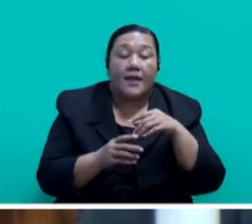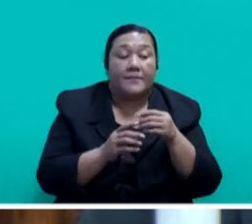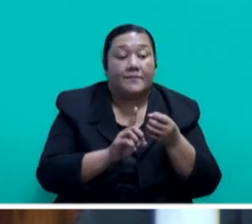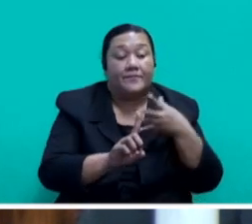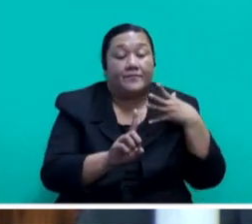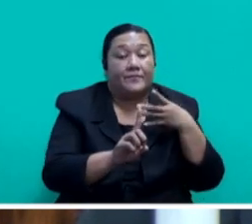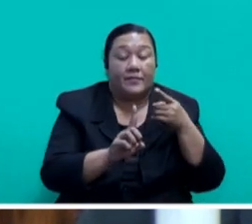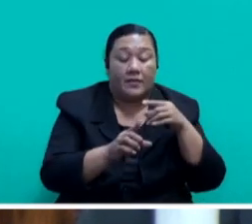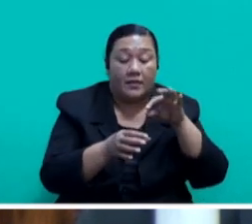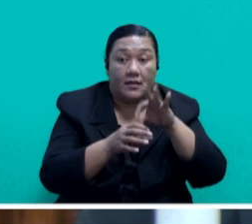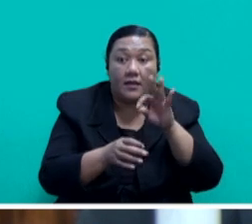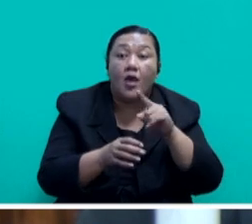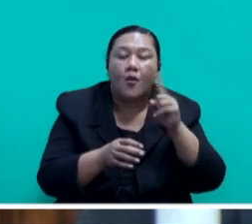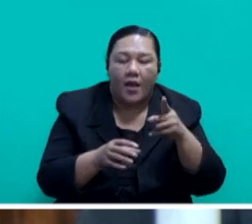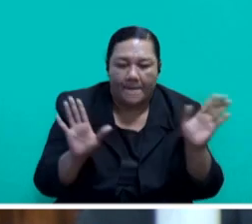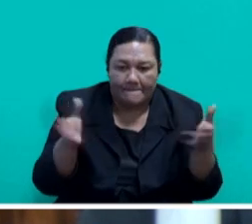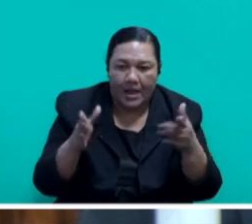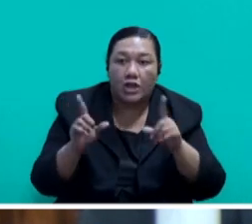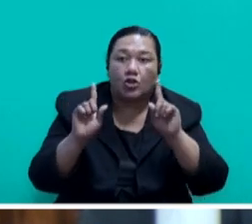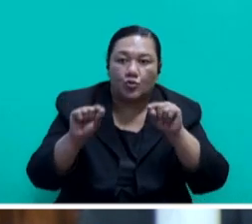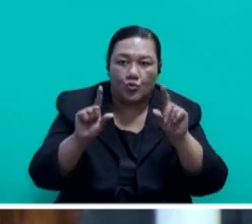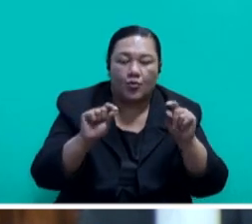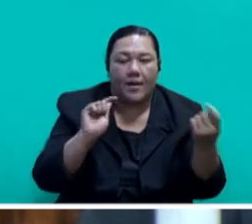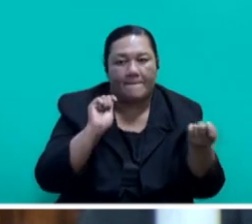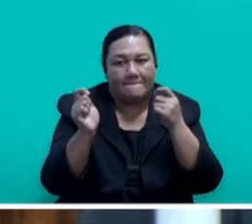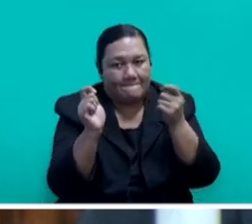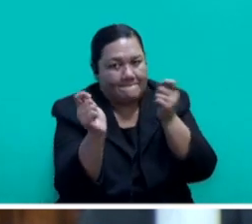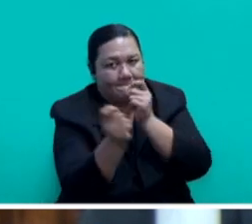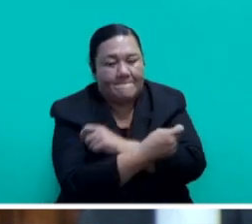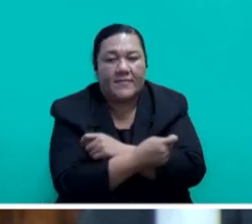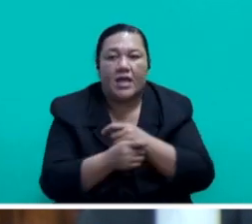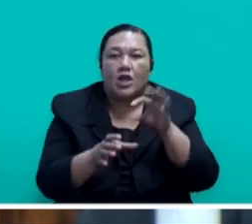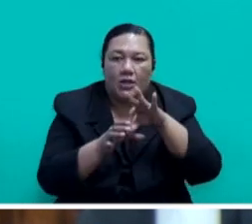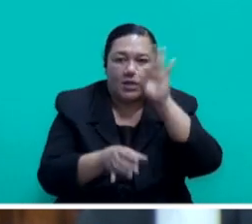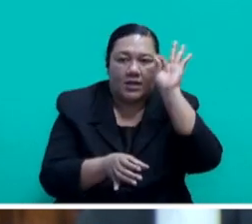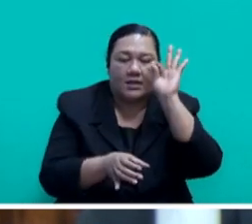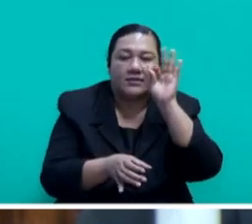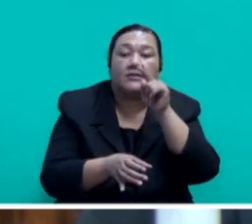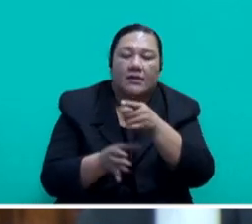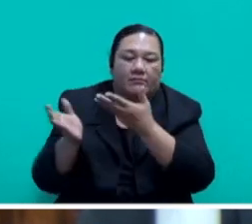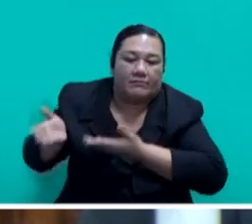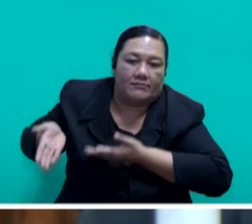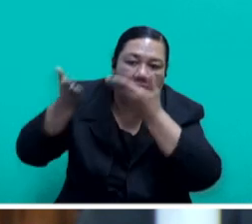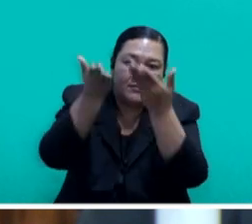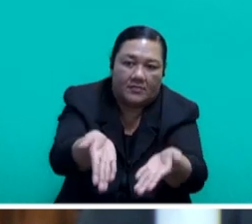play a pivotal role in the transition to elected councils.